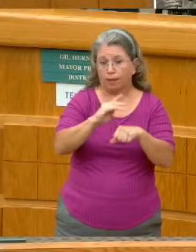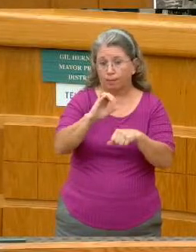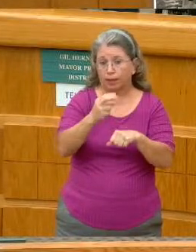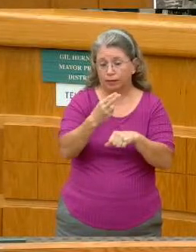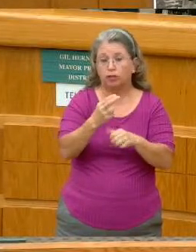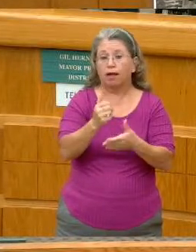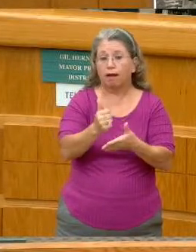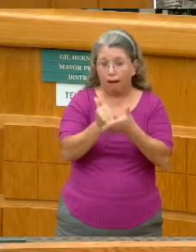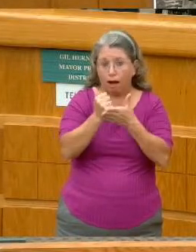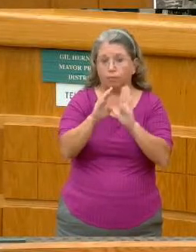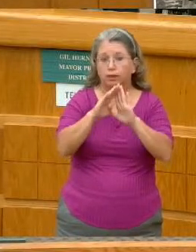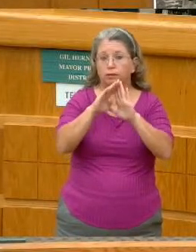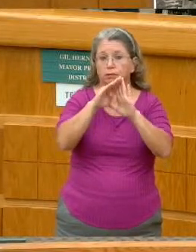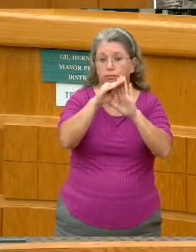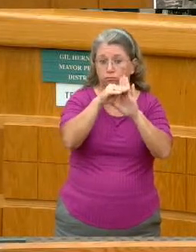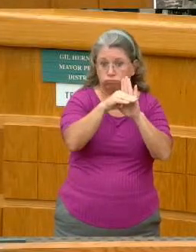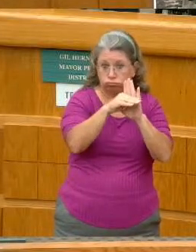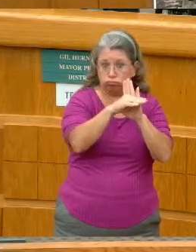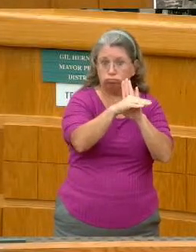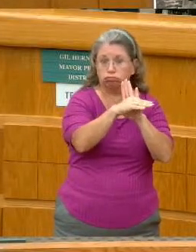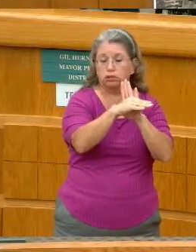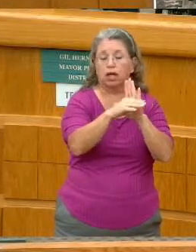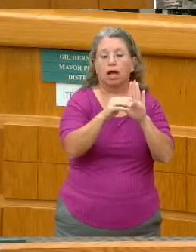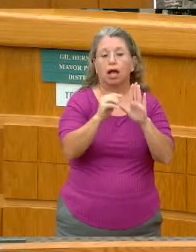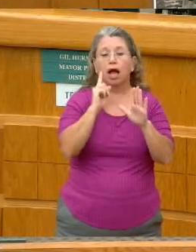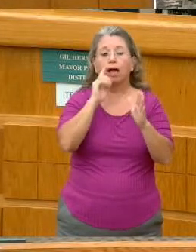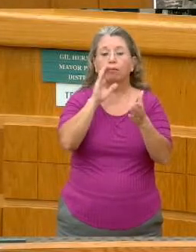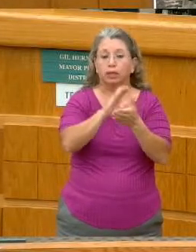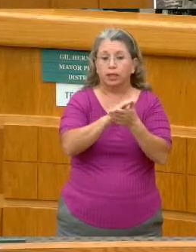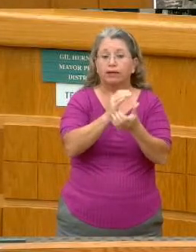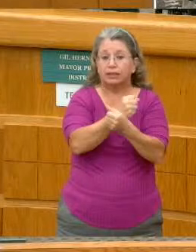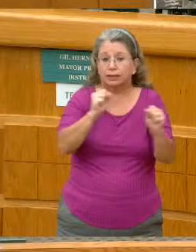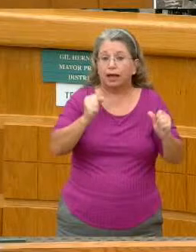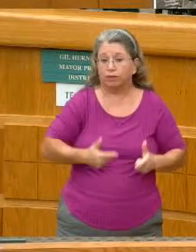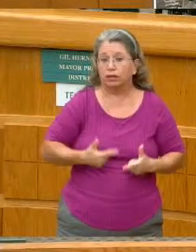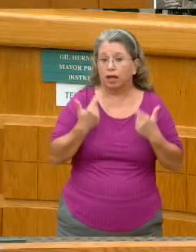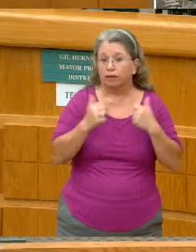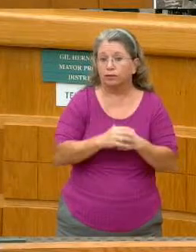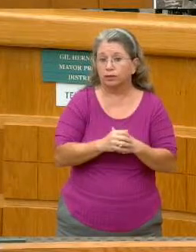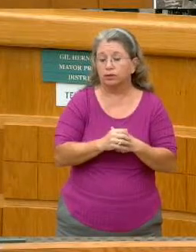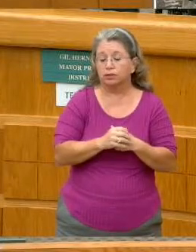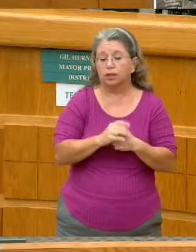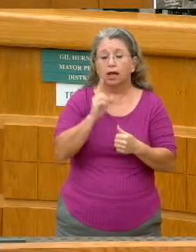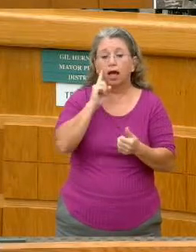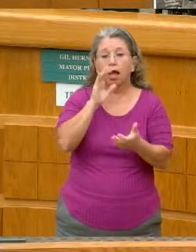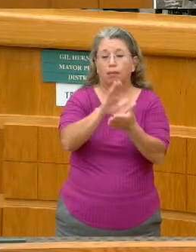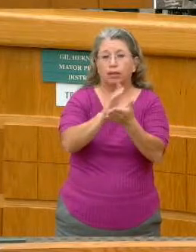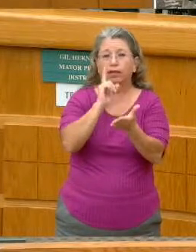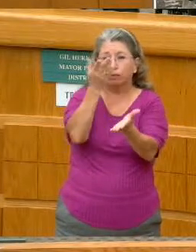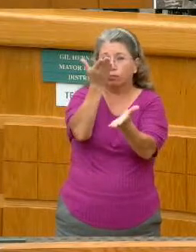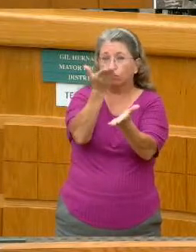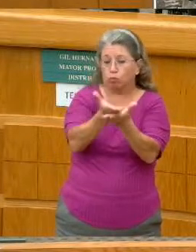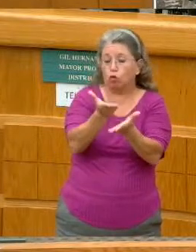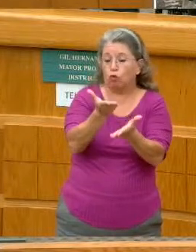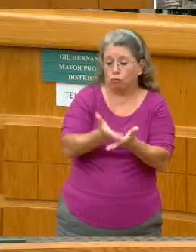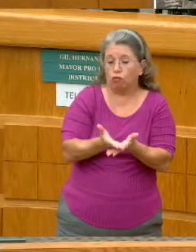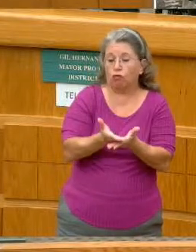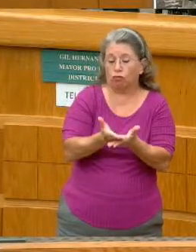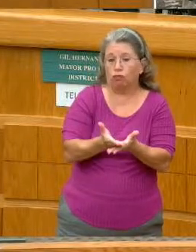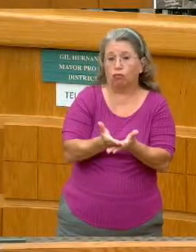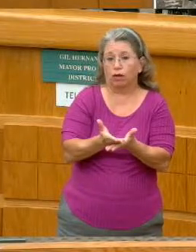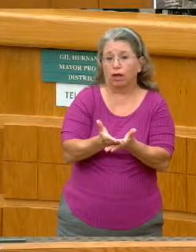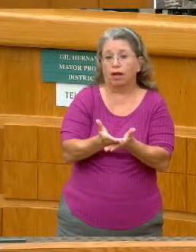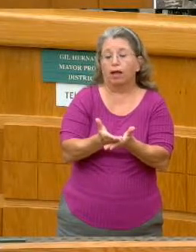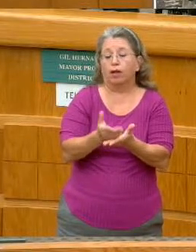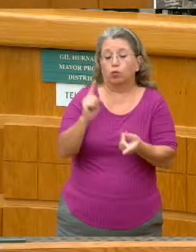I believe that it has shown itself to have made a major impact in reducing the amount of